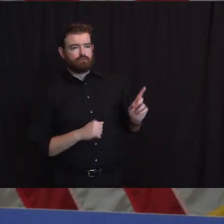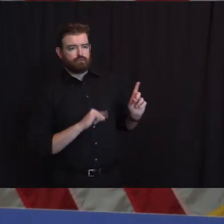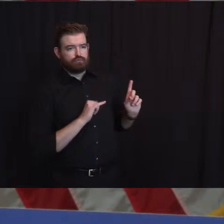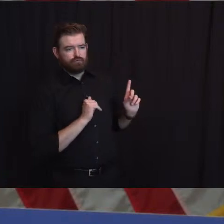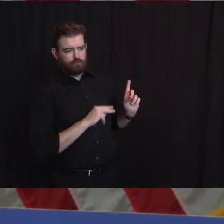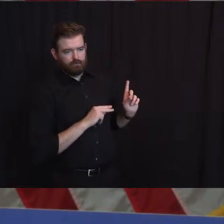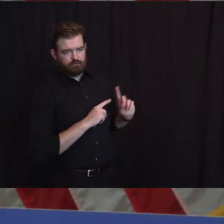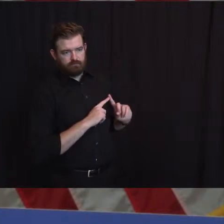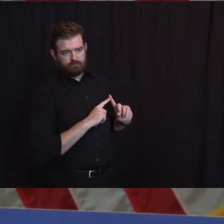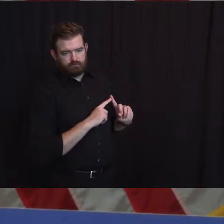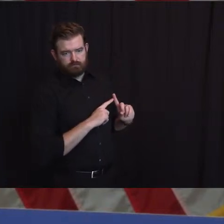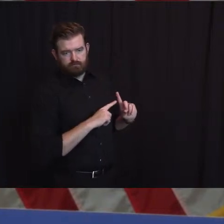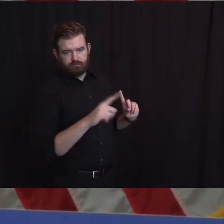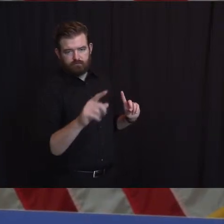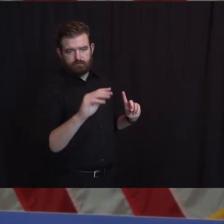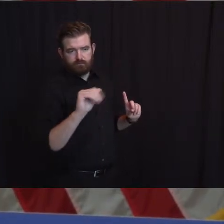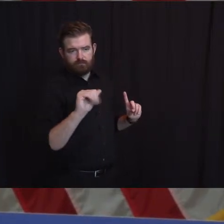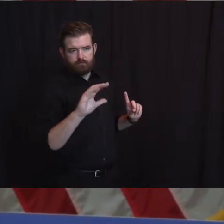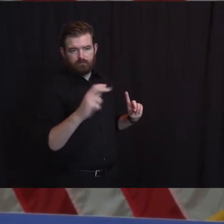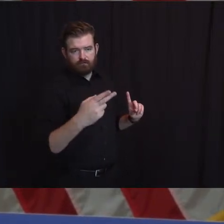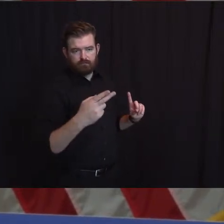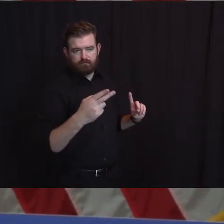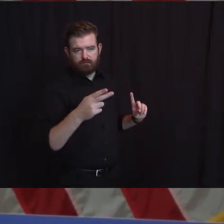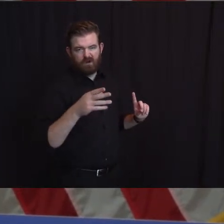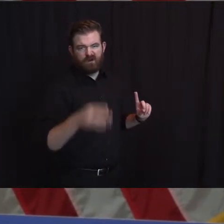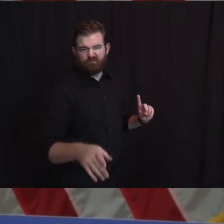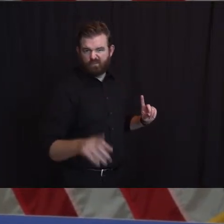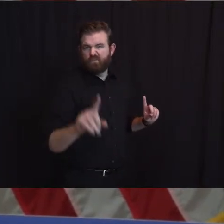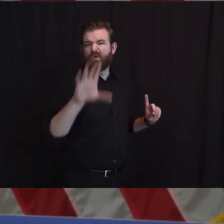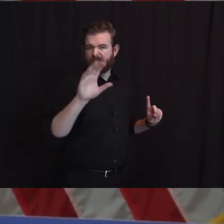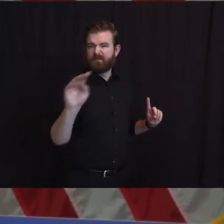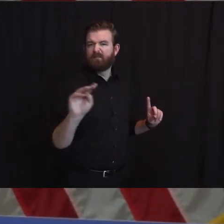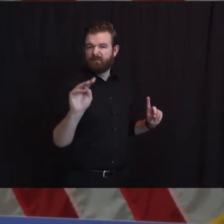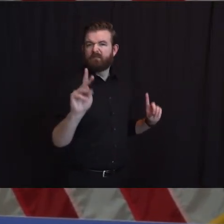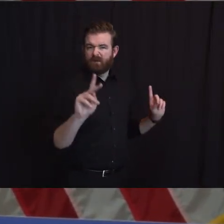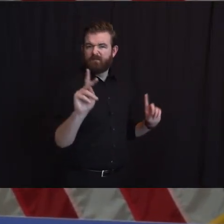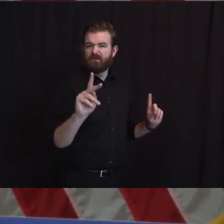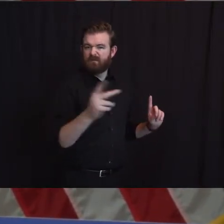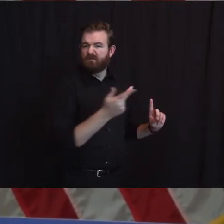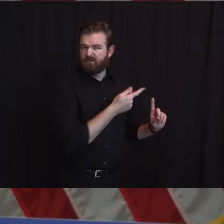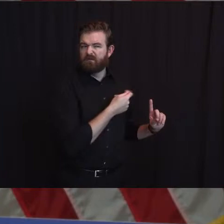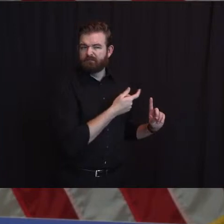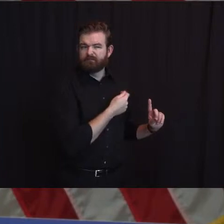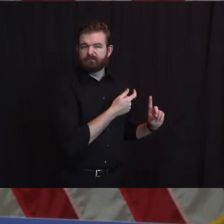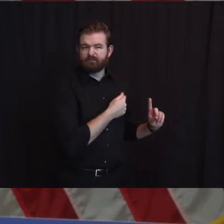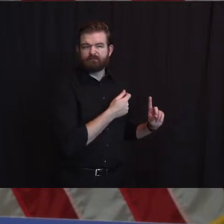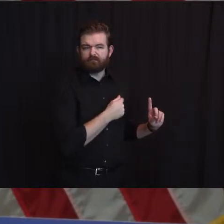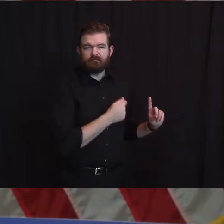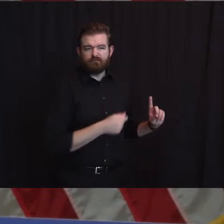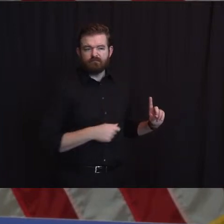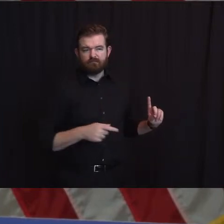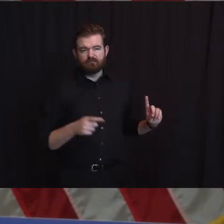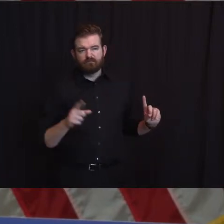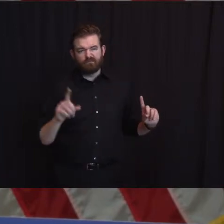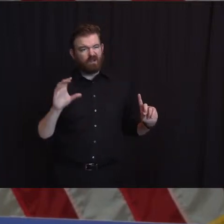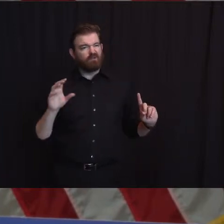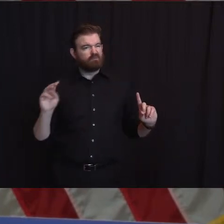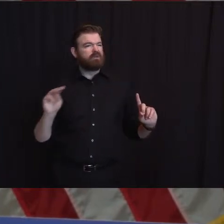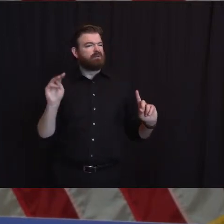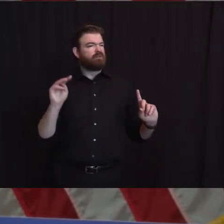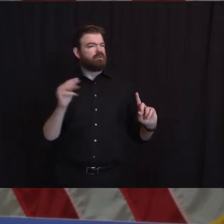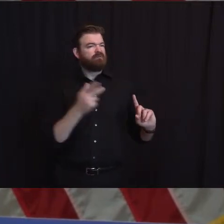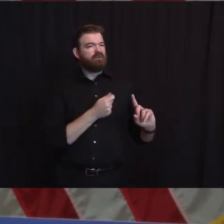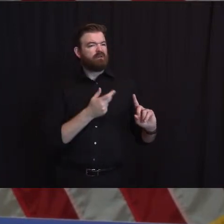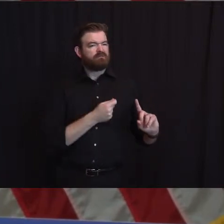that despite over 100 million people being vaccinated, only about 10,000 of them were